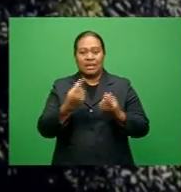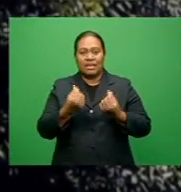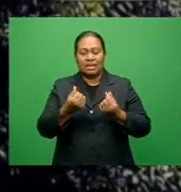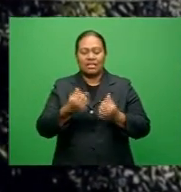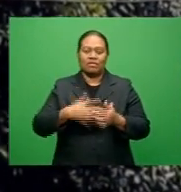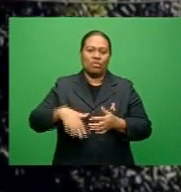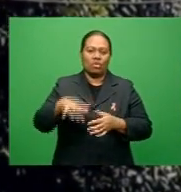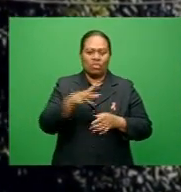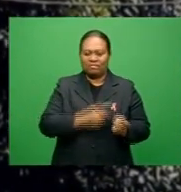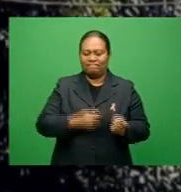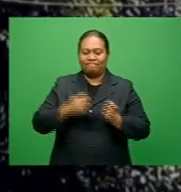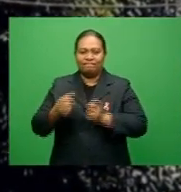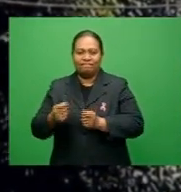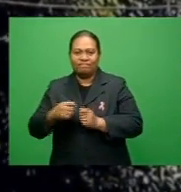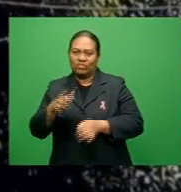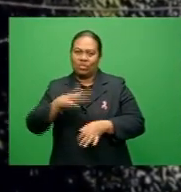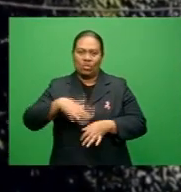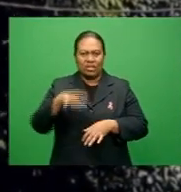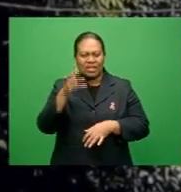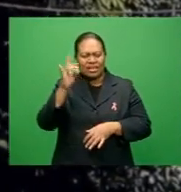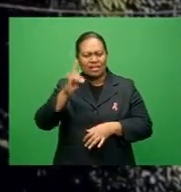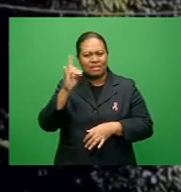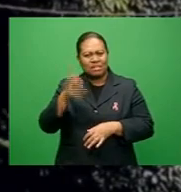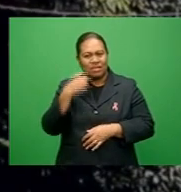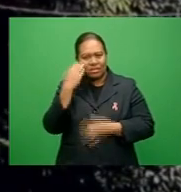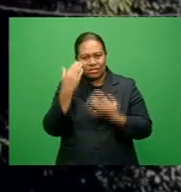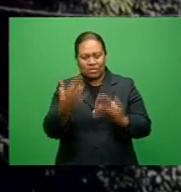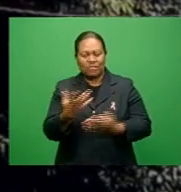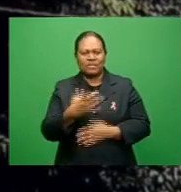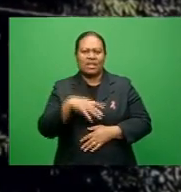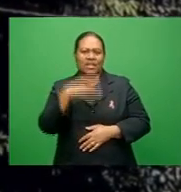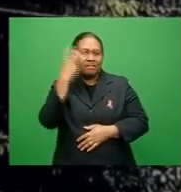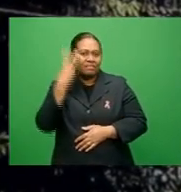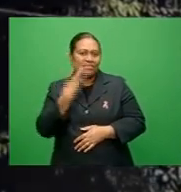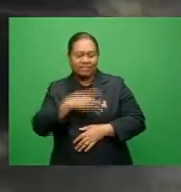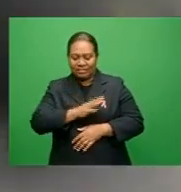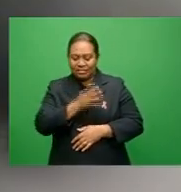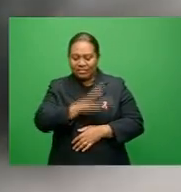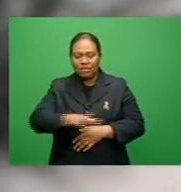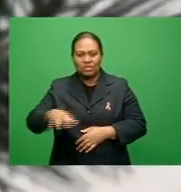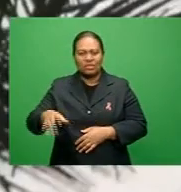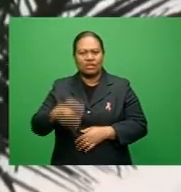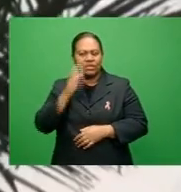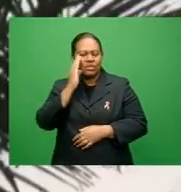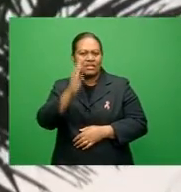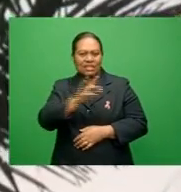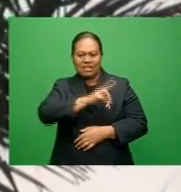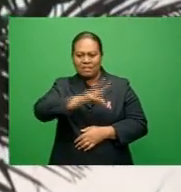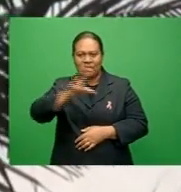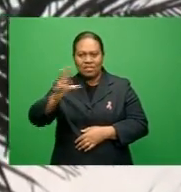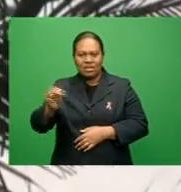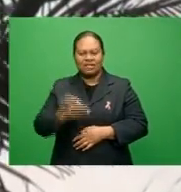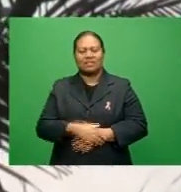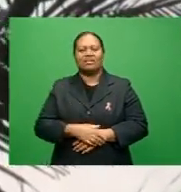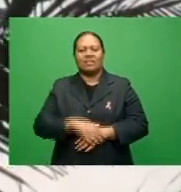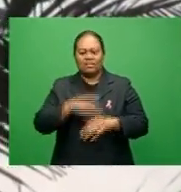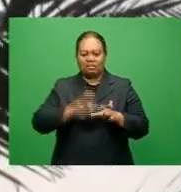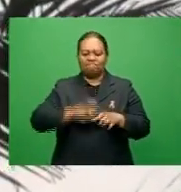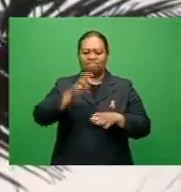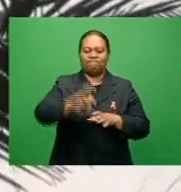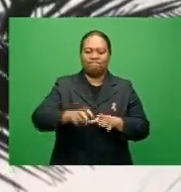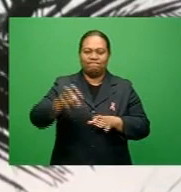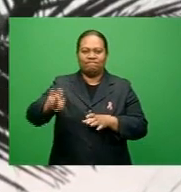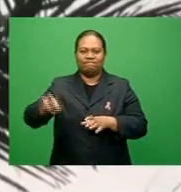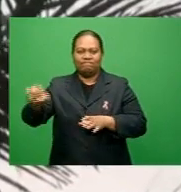of transportation for the creatures, researchers were only able to film females and their children using the rope bridges. Adult males preferred to jump from canopy to